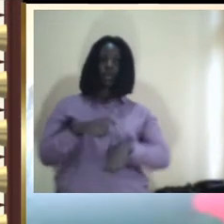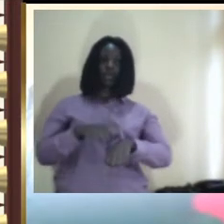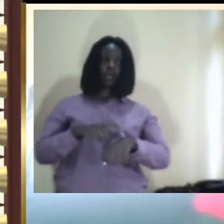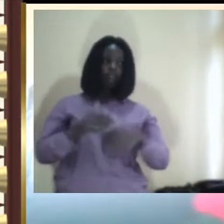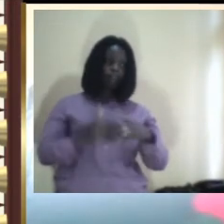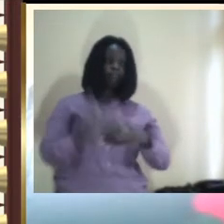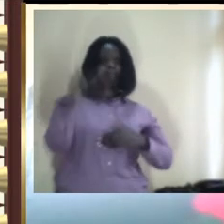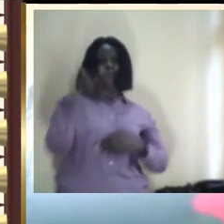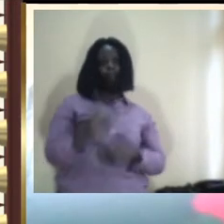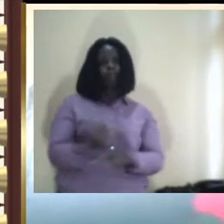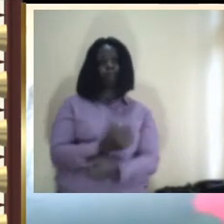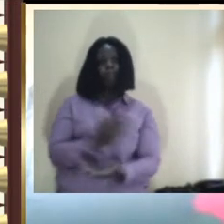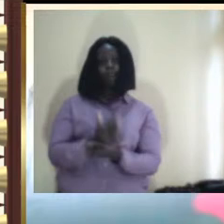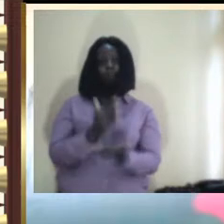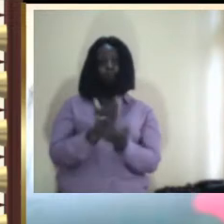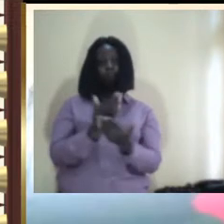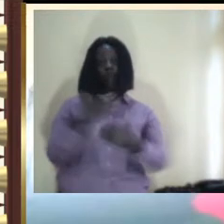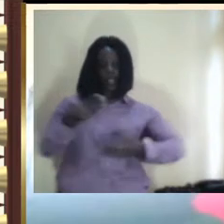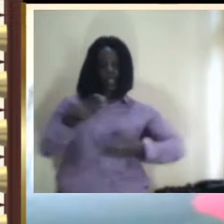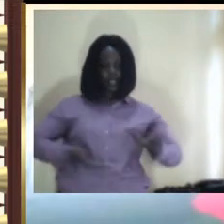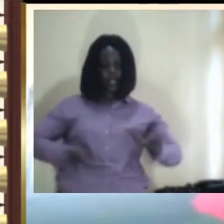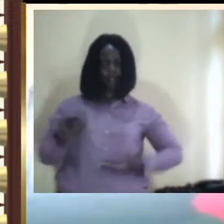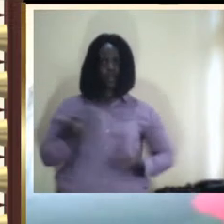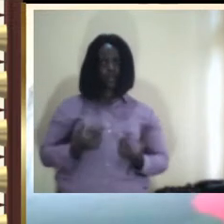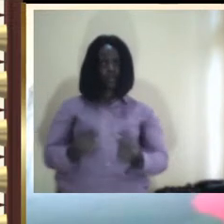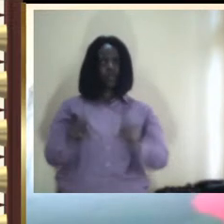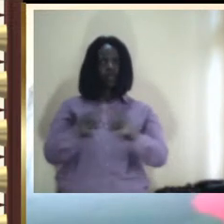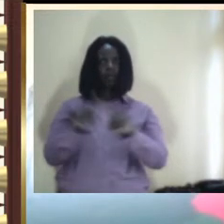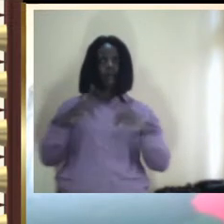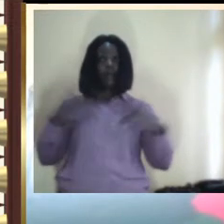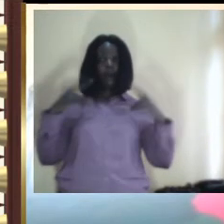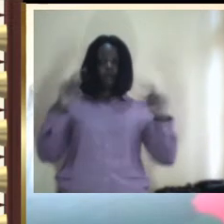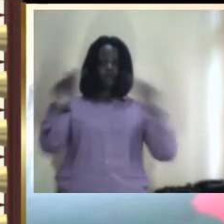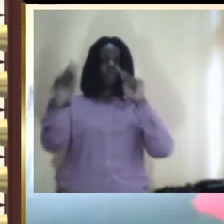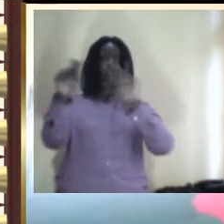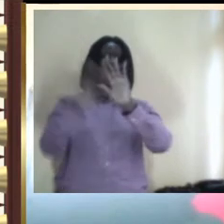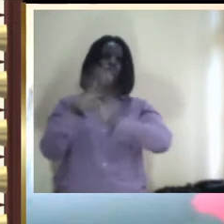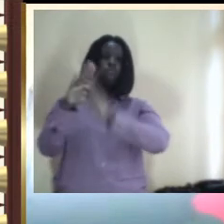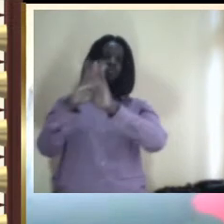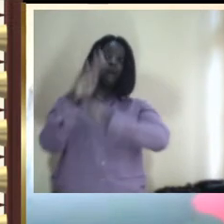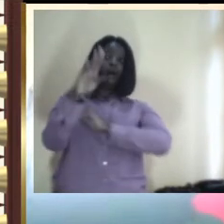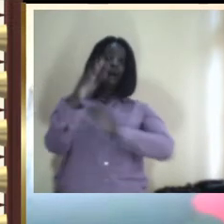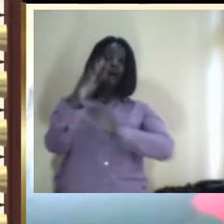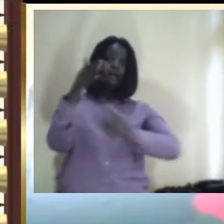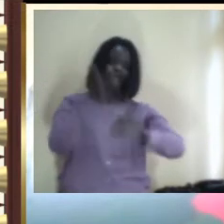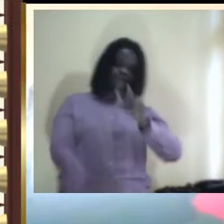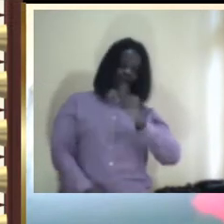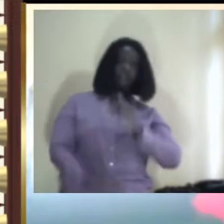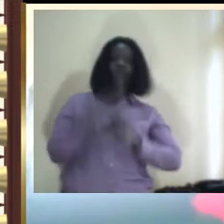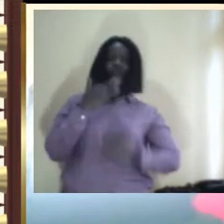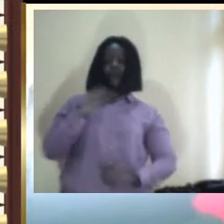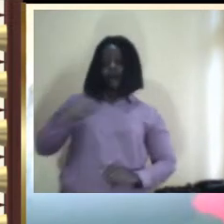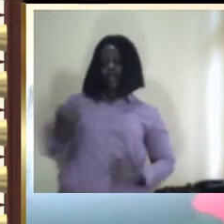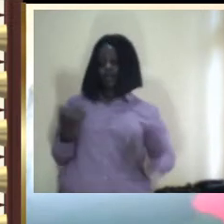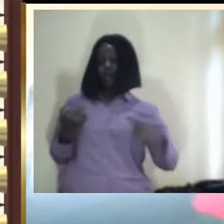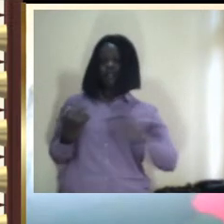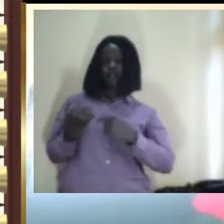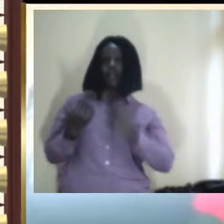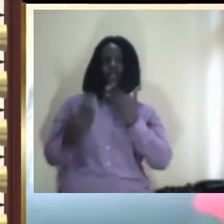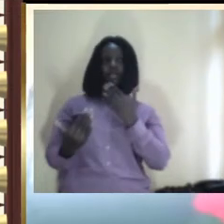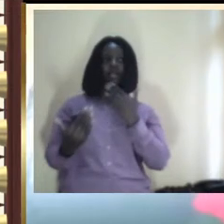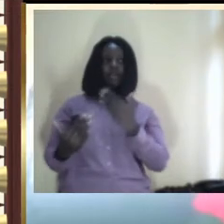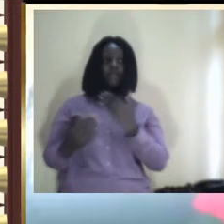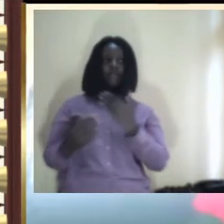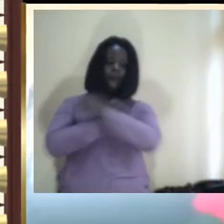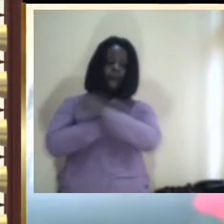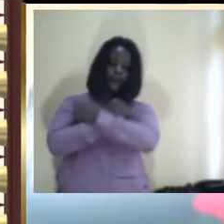ensure that we deliver the services, we change the life of our people. And lastly, to thank my husband for the love that he